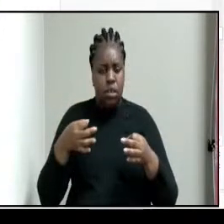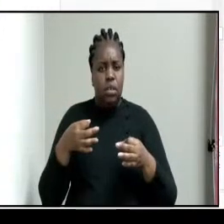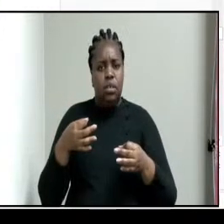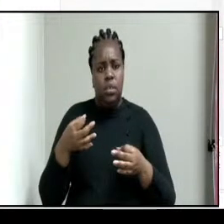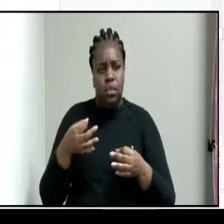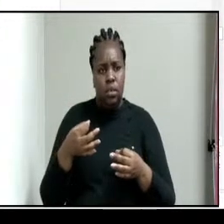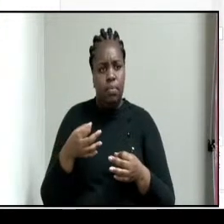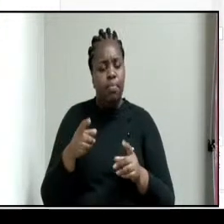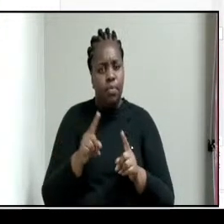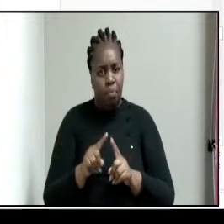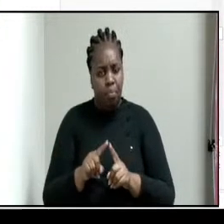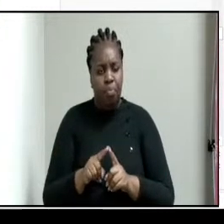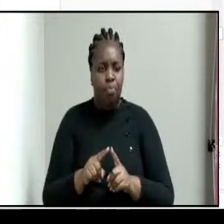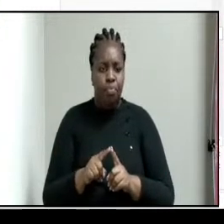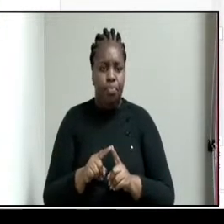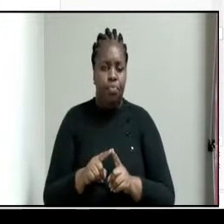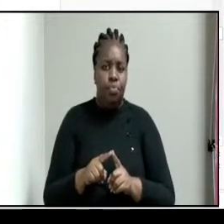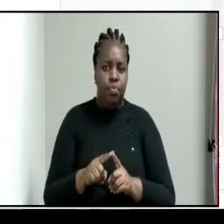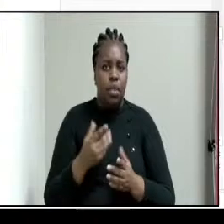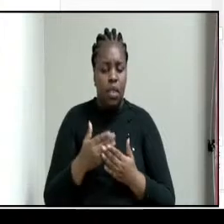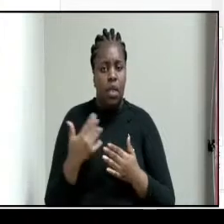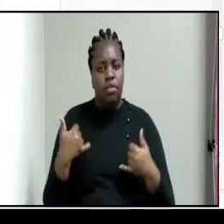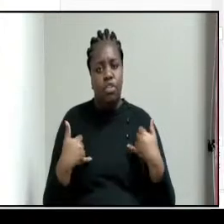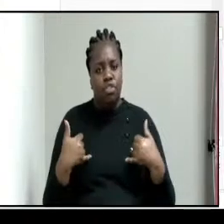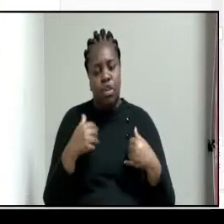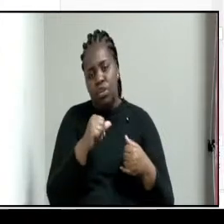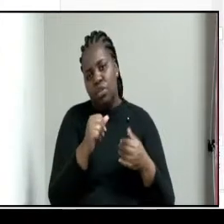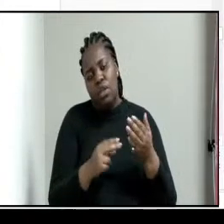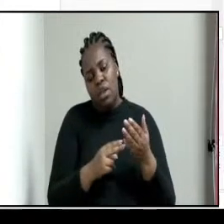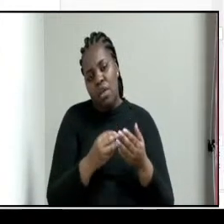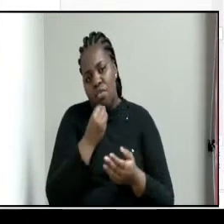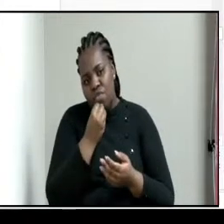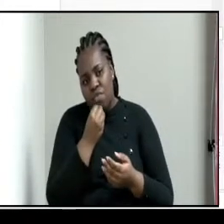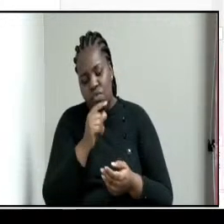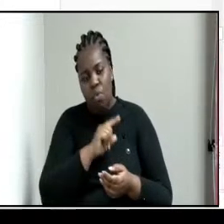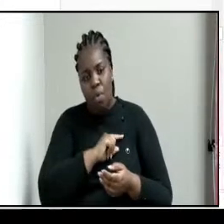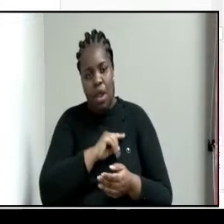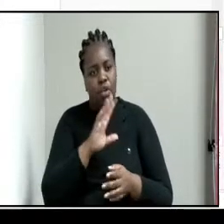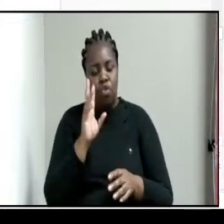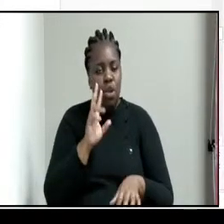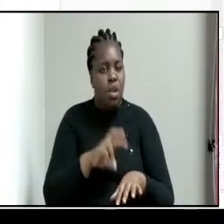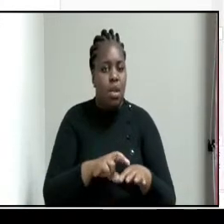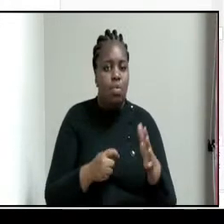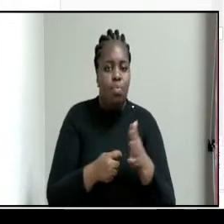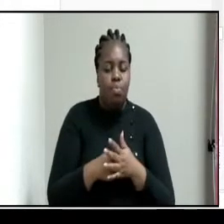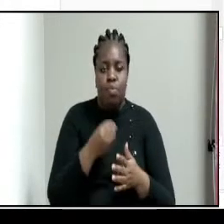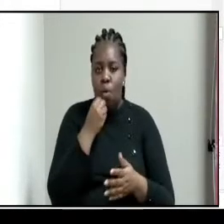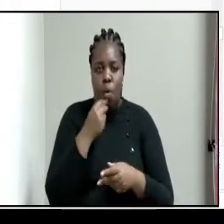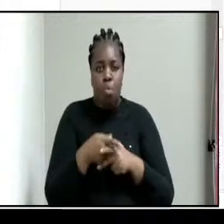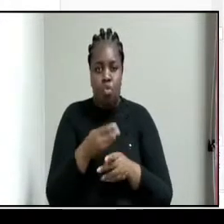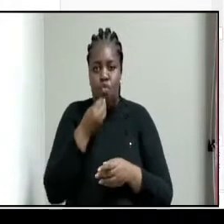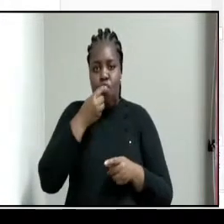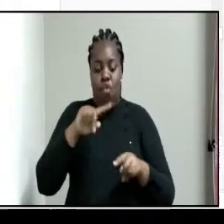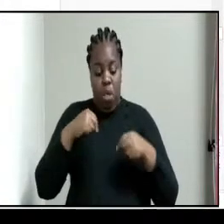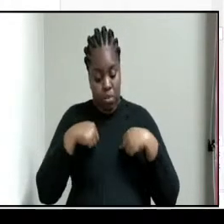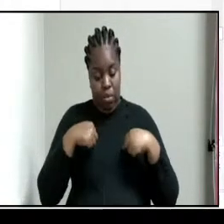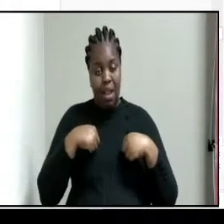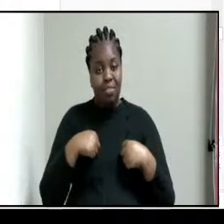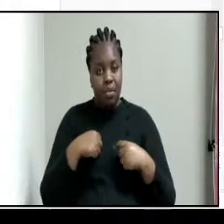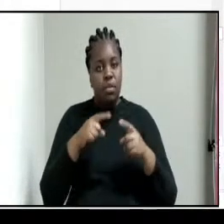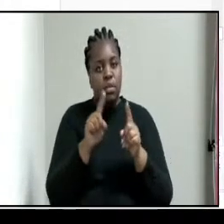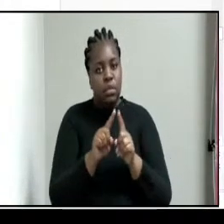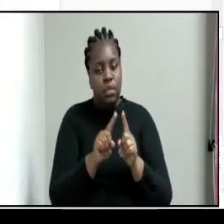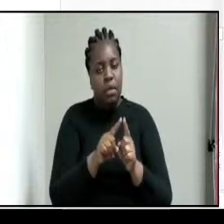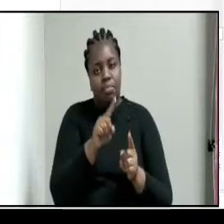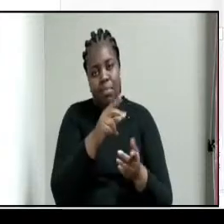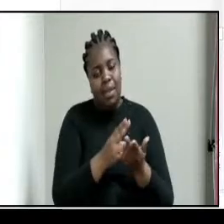income, and therefore they can enjoy the right to food because they've got the means to buy food or even to produce food for themselves. And the same